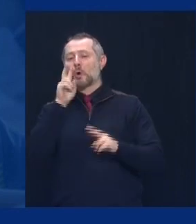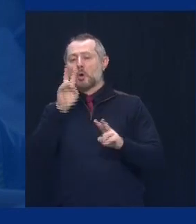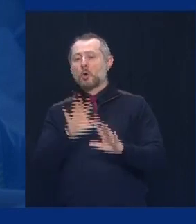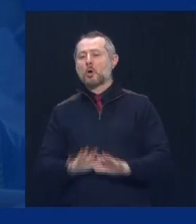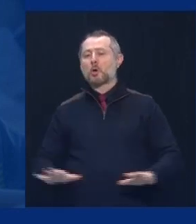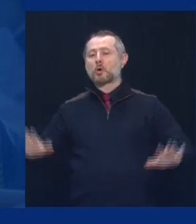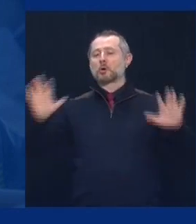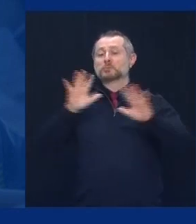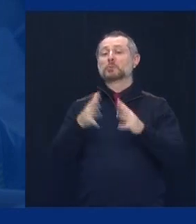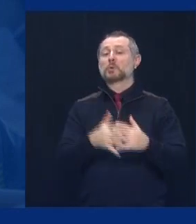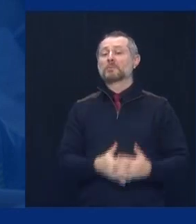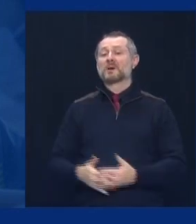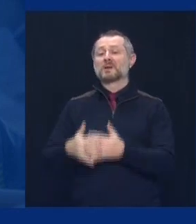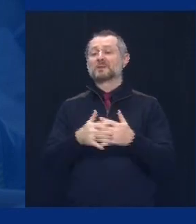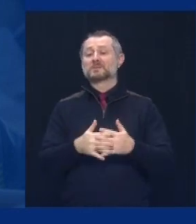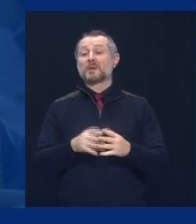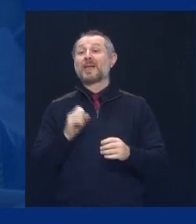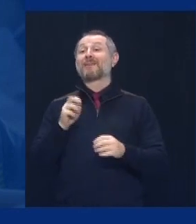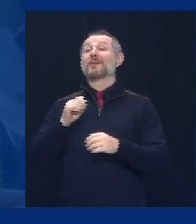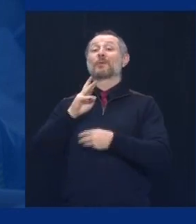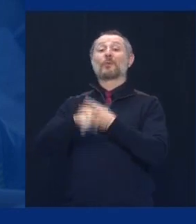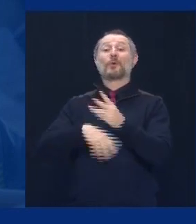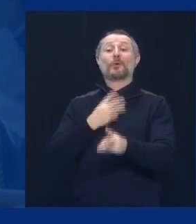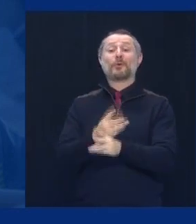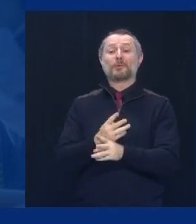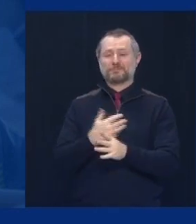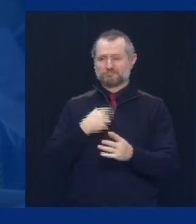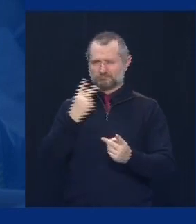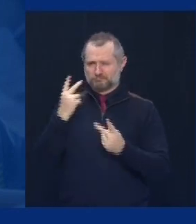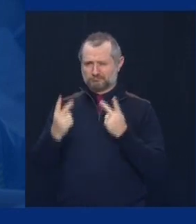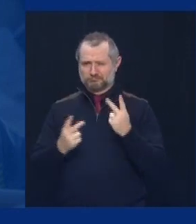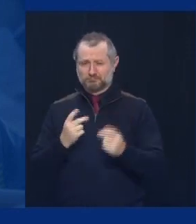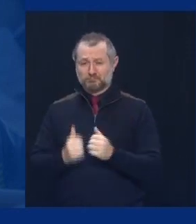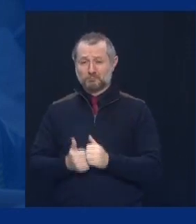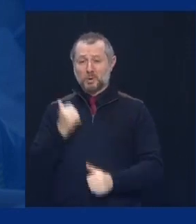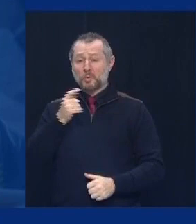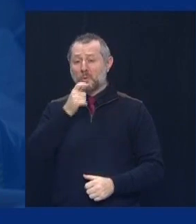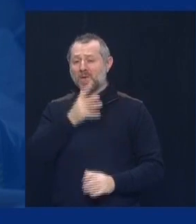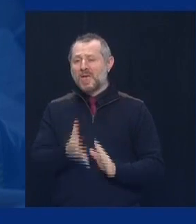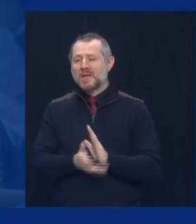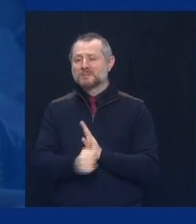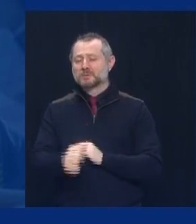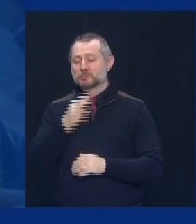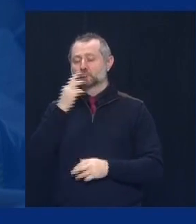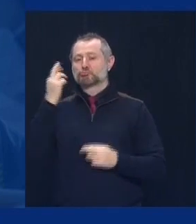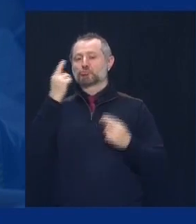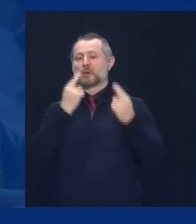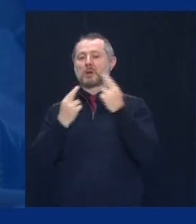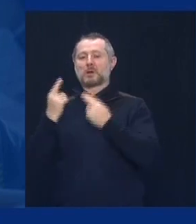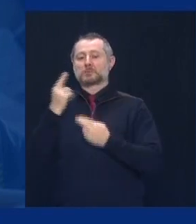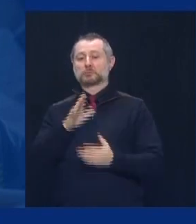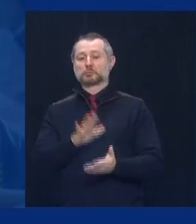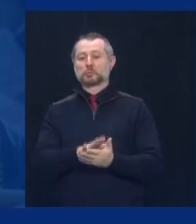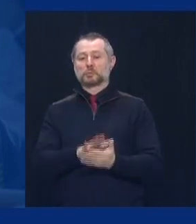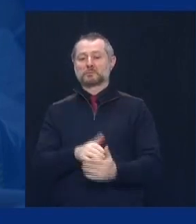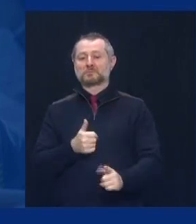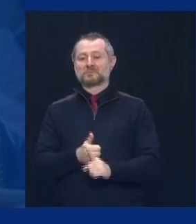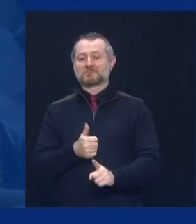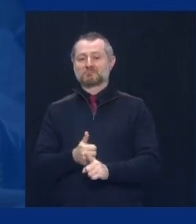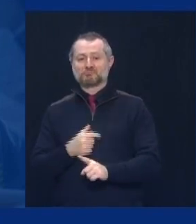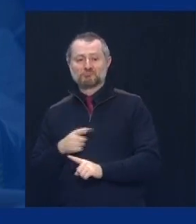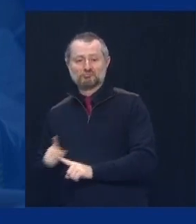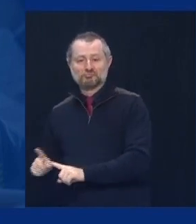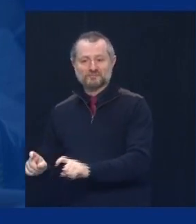across the world, most informed experts will say, test in the schools, but if the schools are